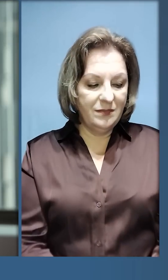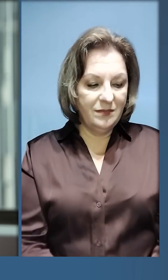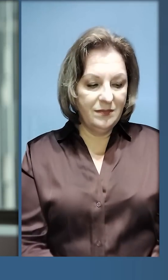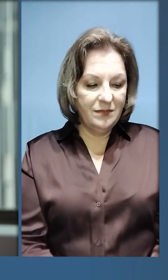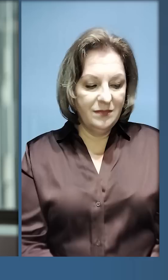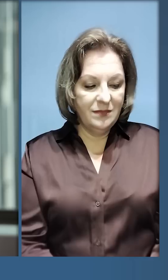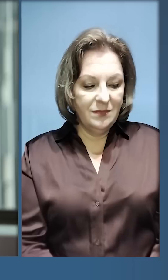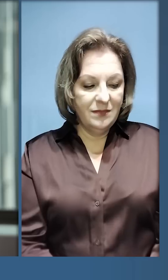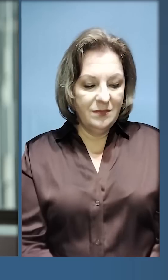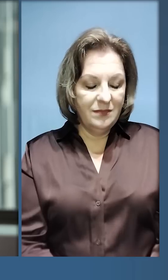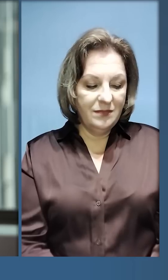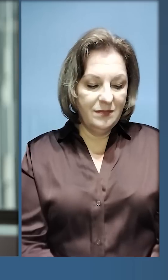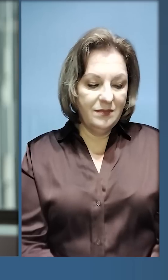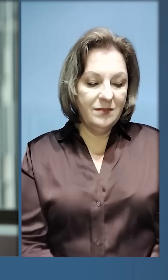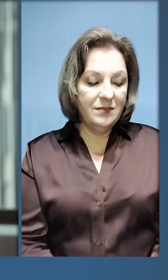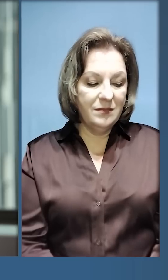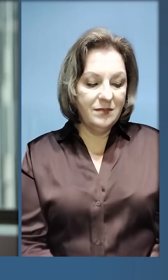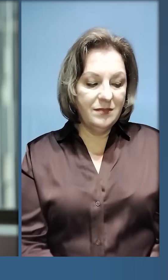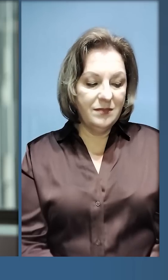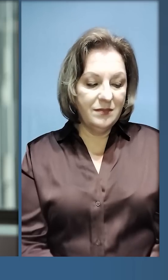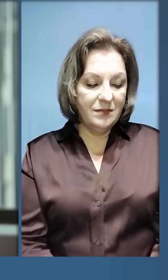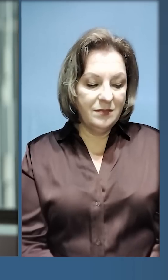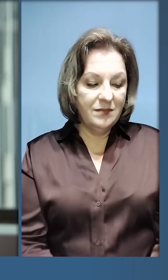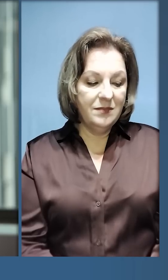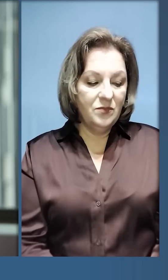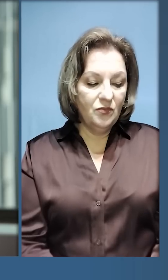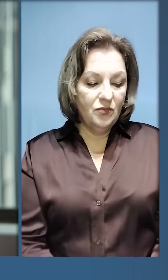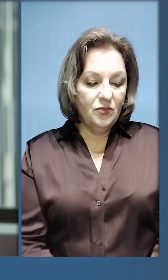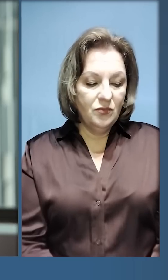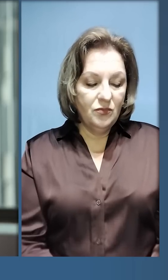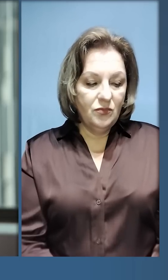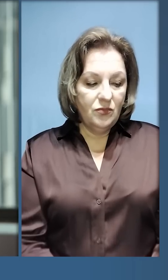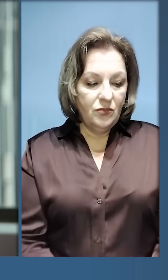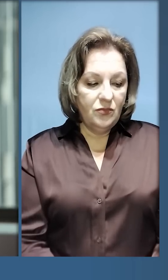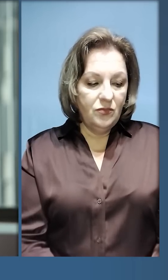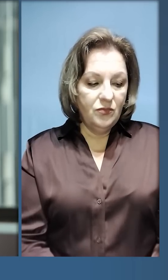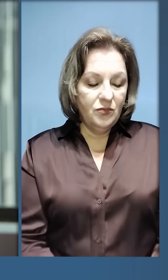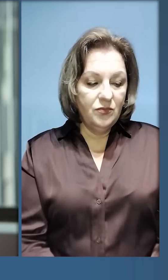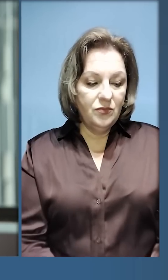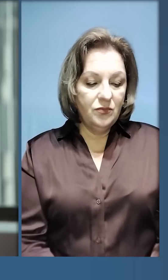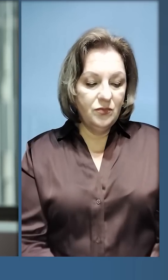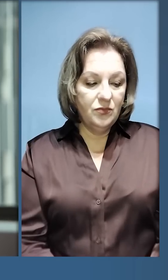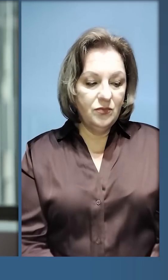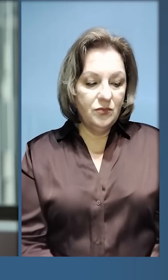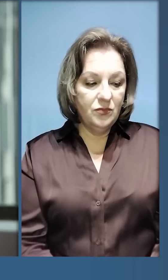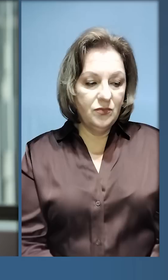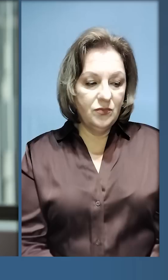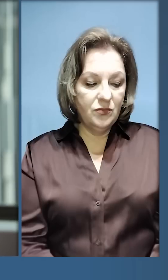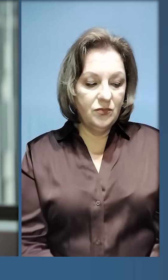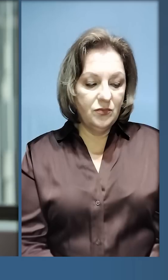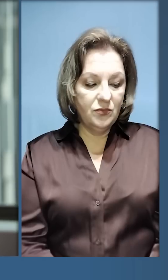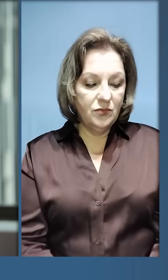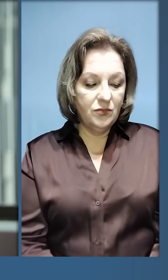it's starting to get cold here. And we think about Ukraine and power plants and energy sources